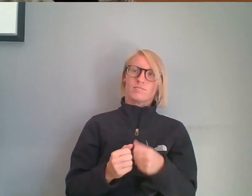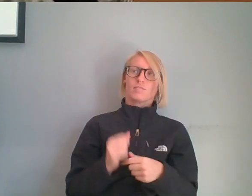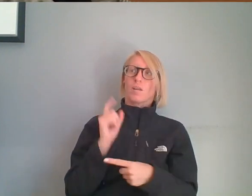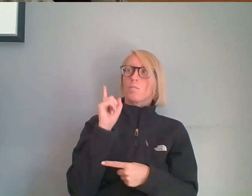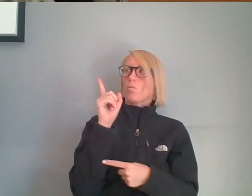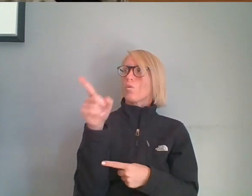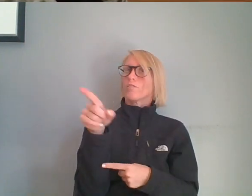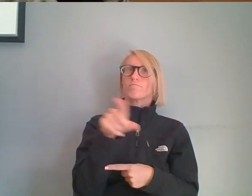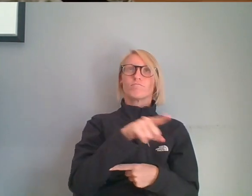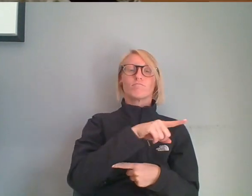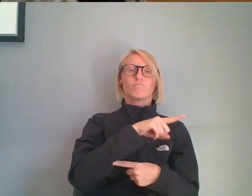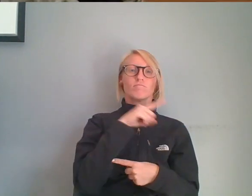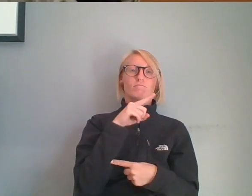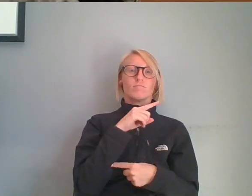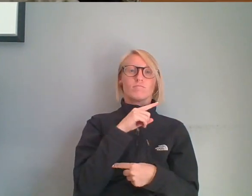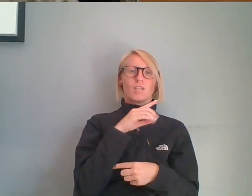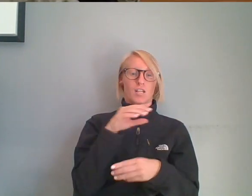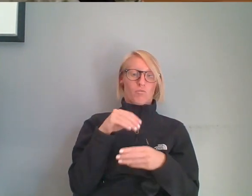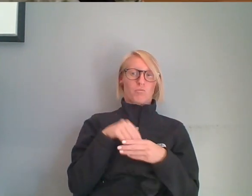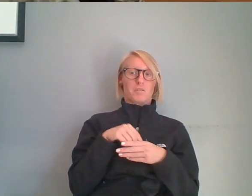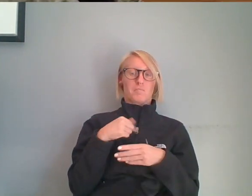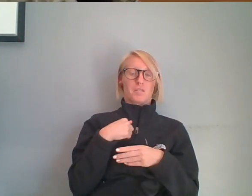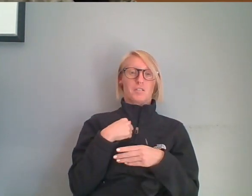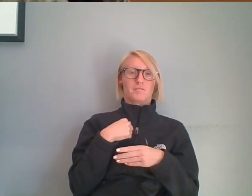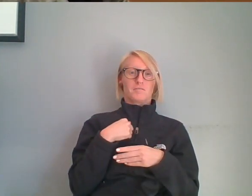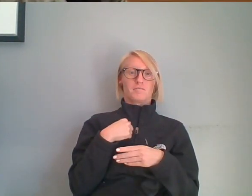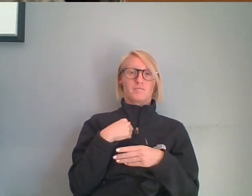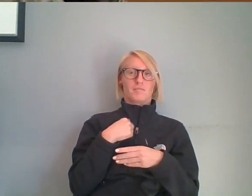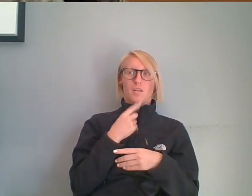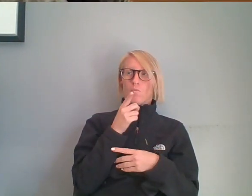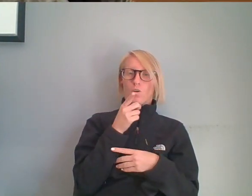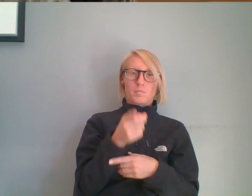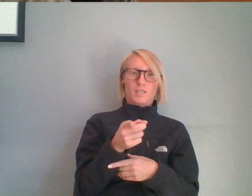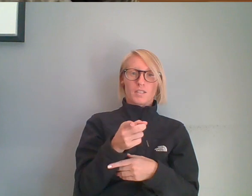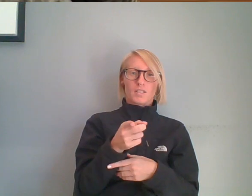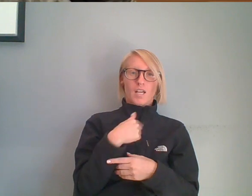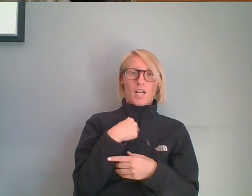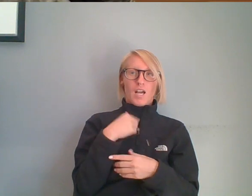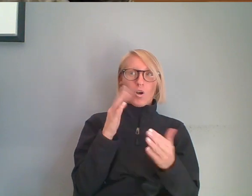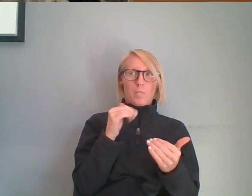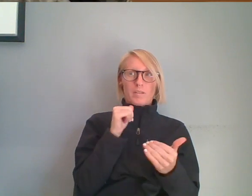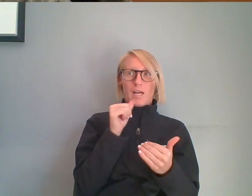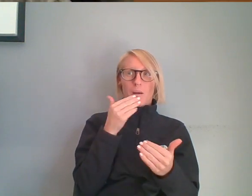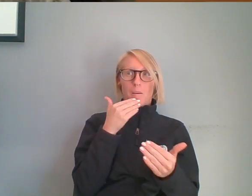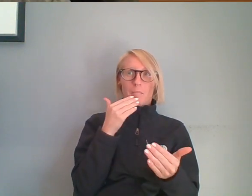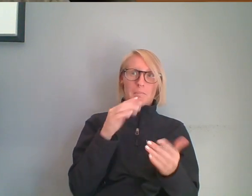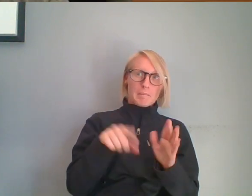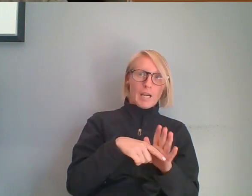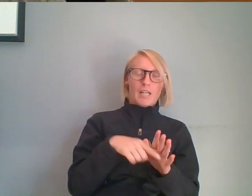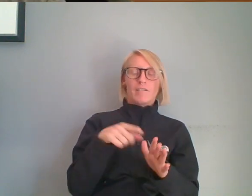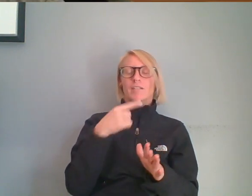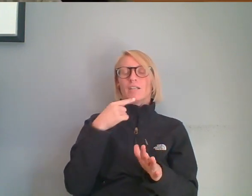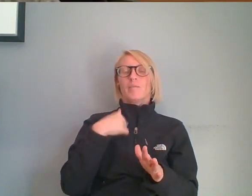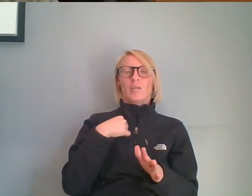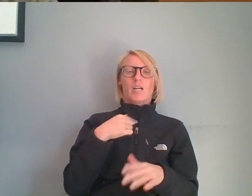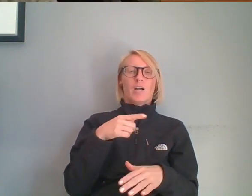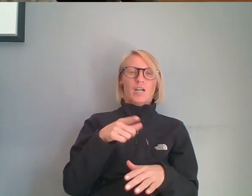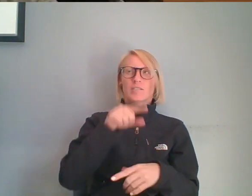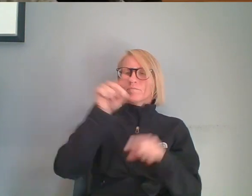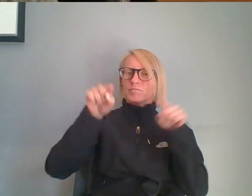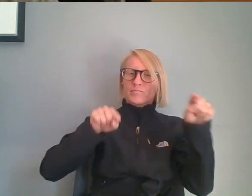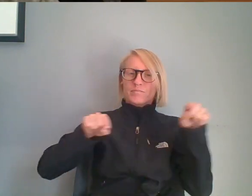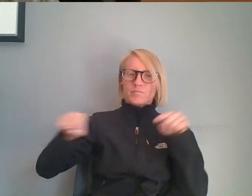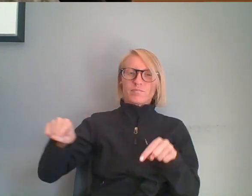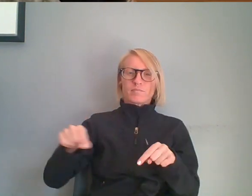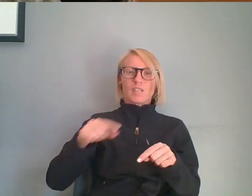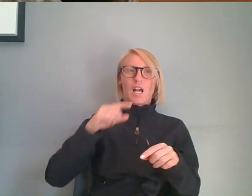at anything around here, including me. It's okay to point at me. I hope it's not a bad thing you say when you point at me, but point at different things